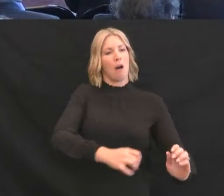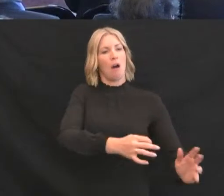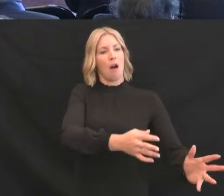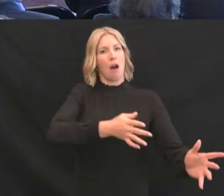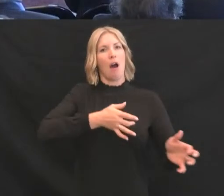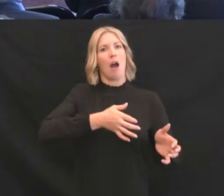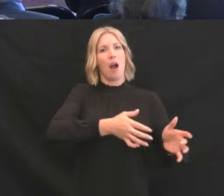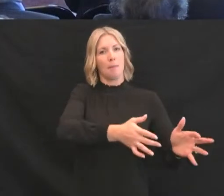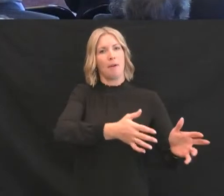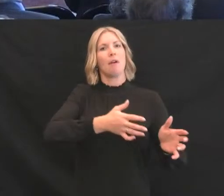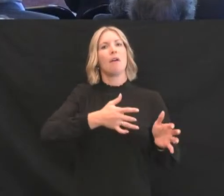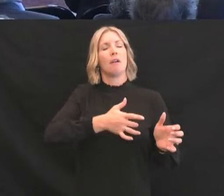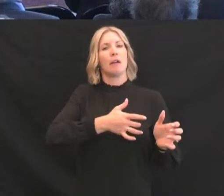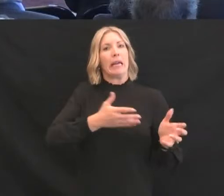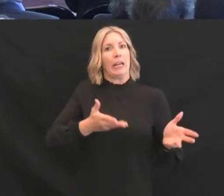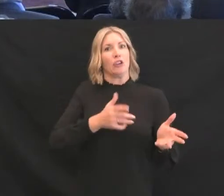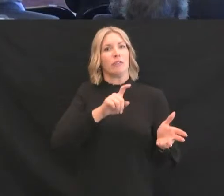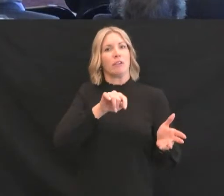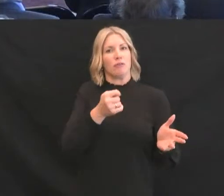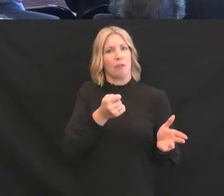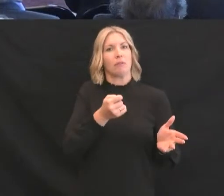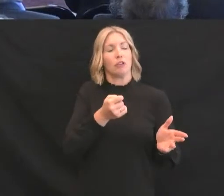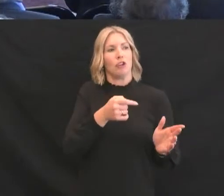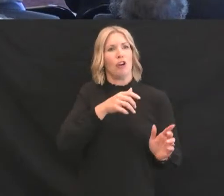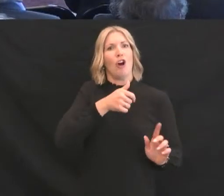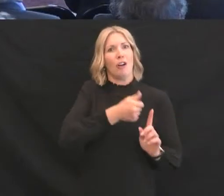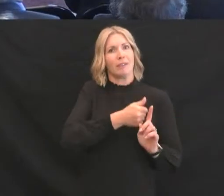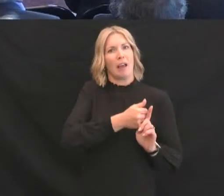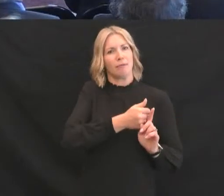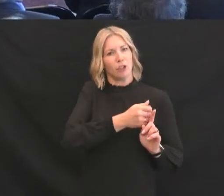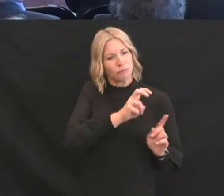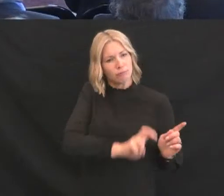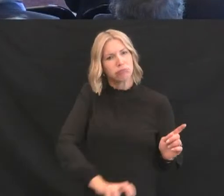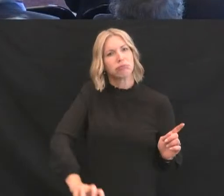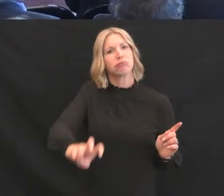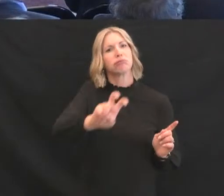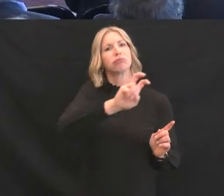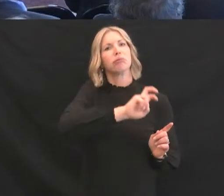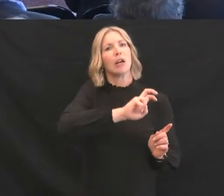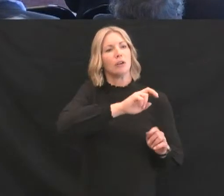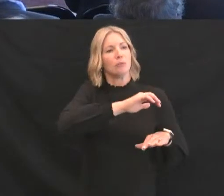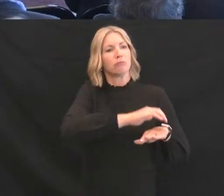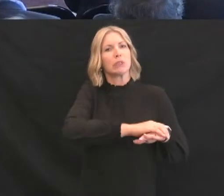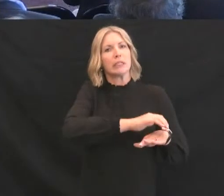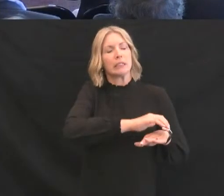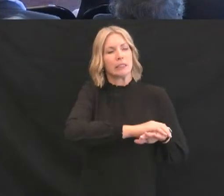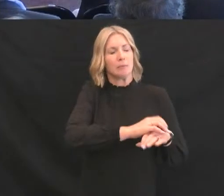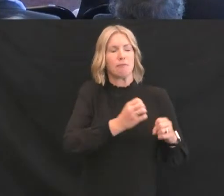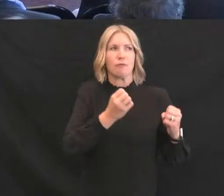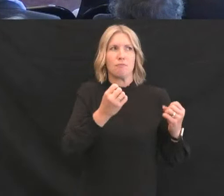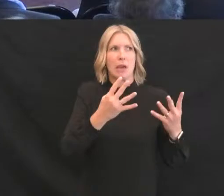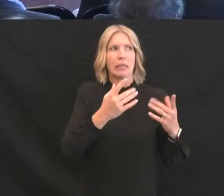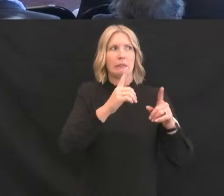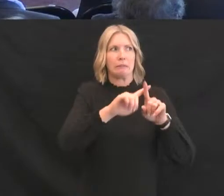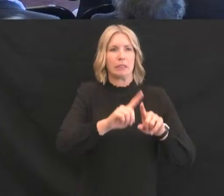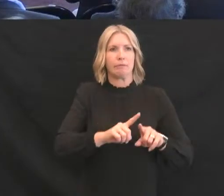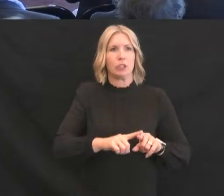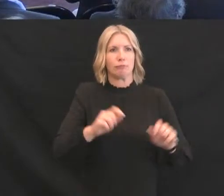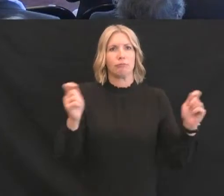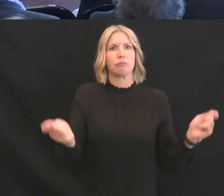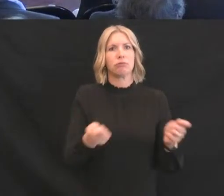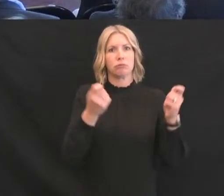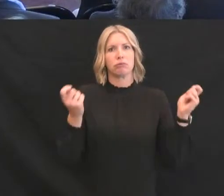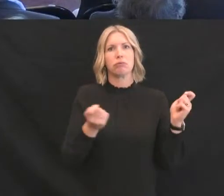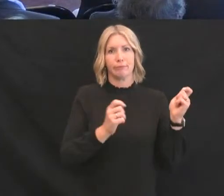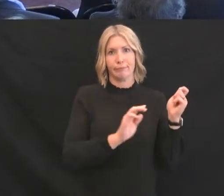Halle Orchestra and toured Great Britain with Vic Oliver's variety show. Ms. Furlong was instrumental